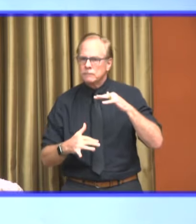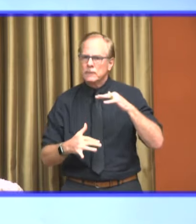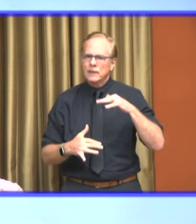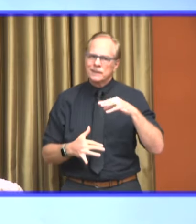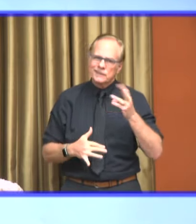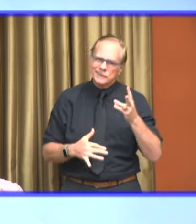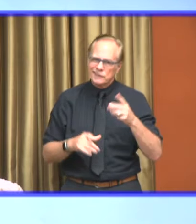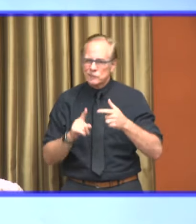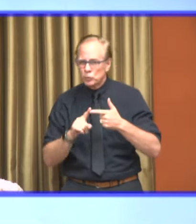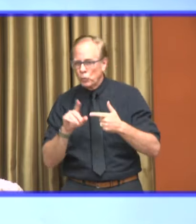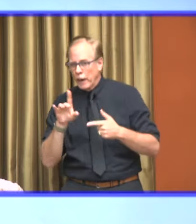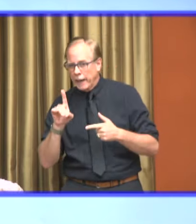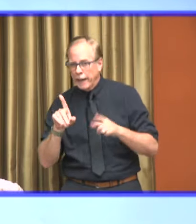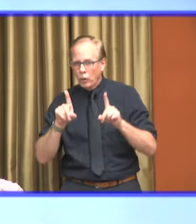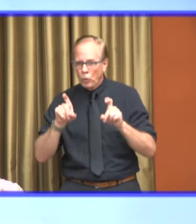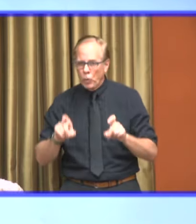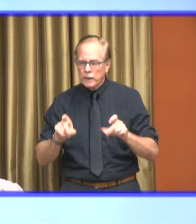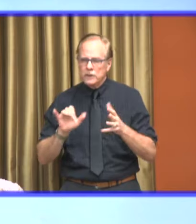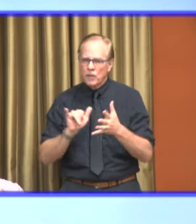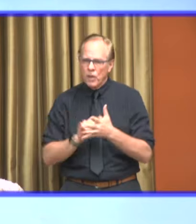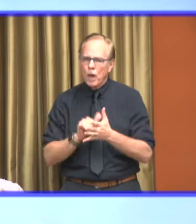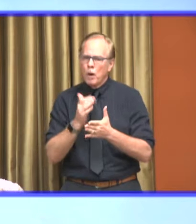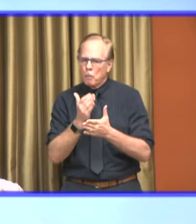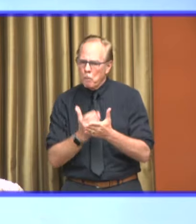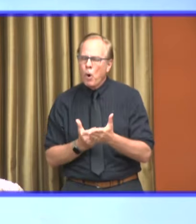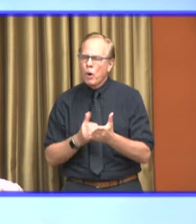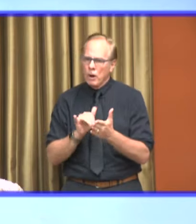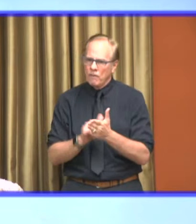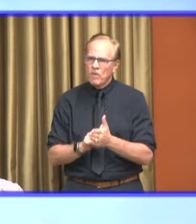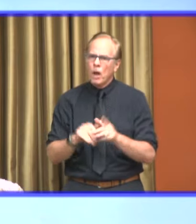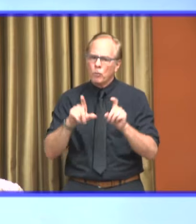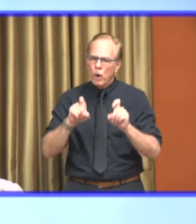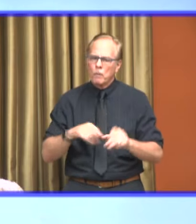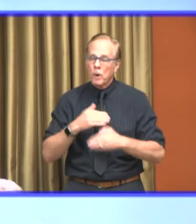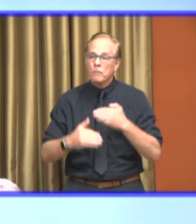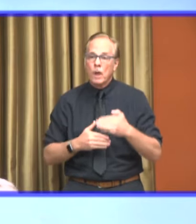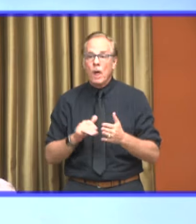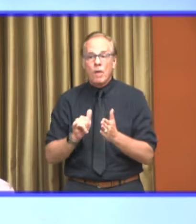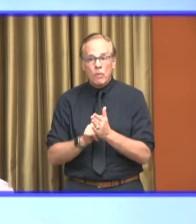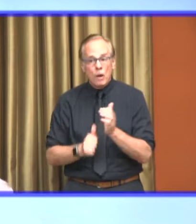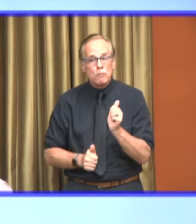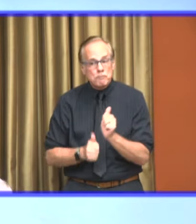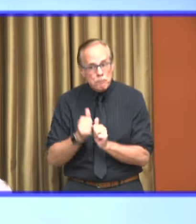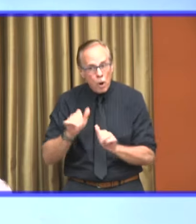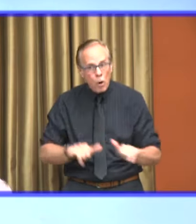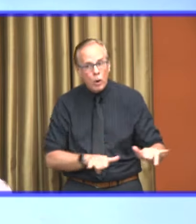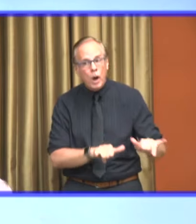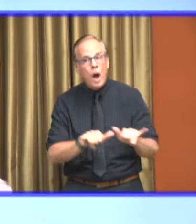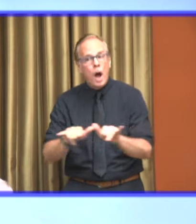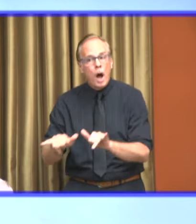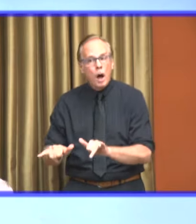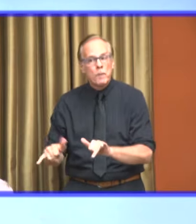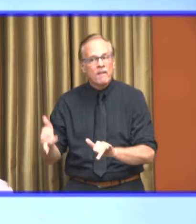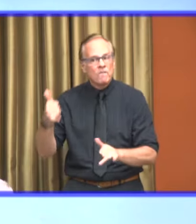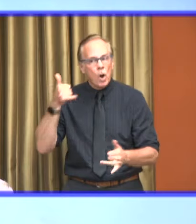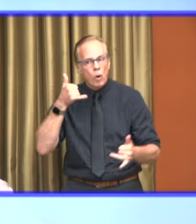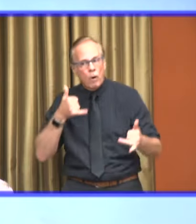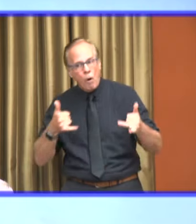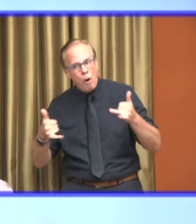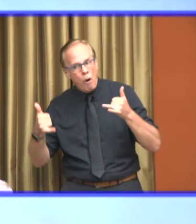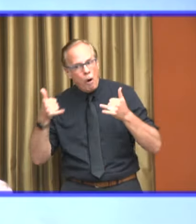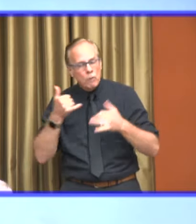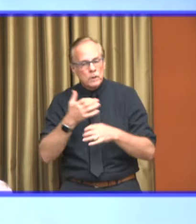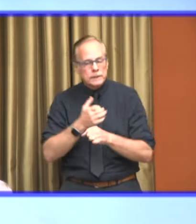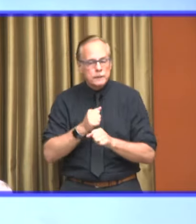8 questions, I think, that are a part of the census questionnaire. So that's really been the most common inquiry that I've gotten for folks that haven't